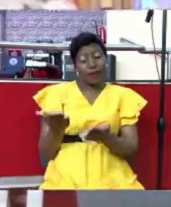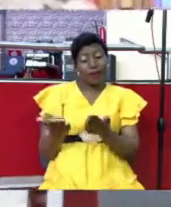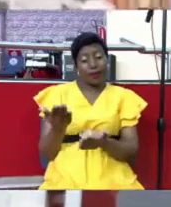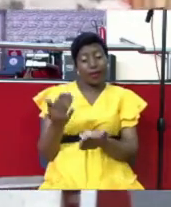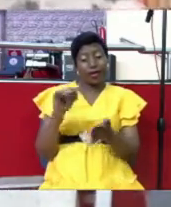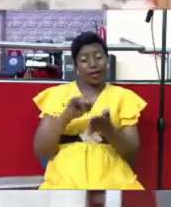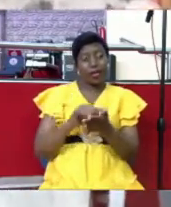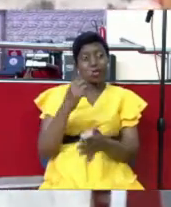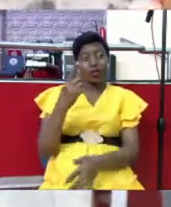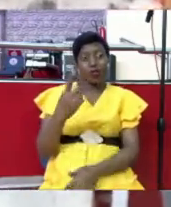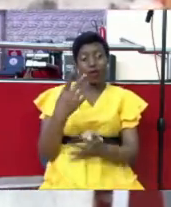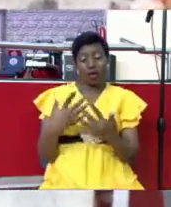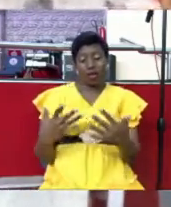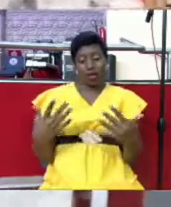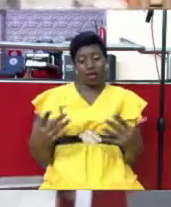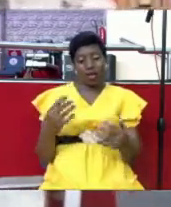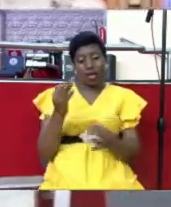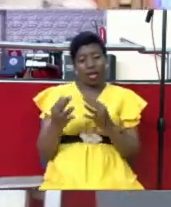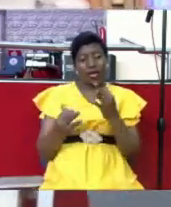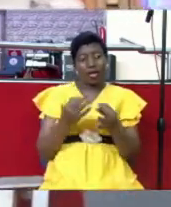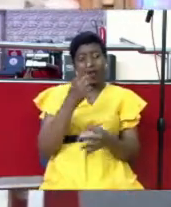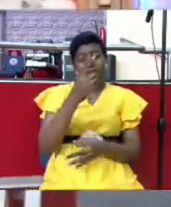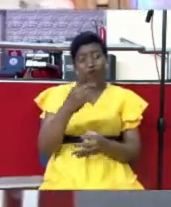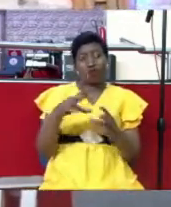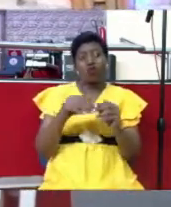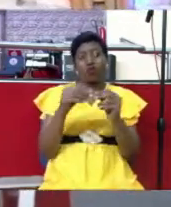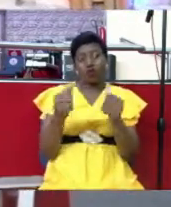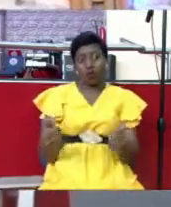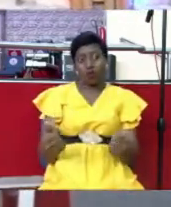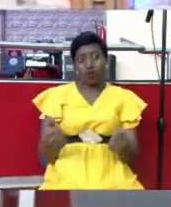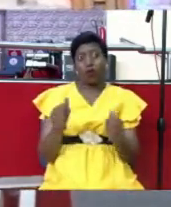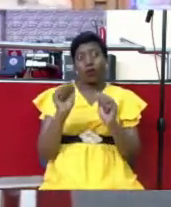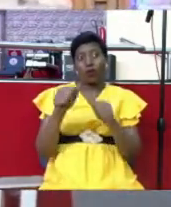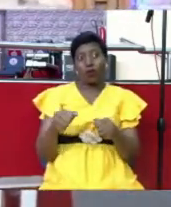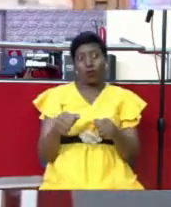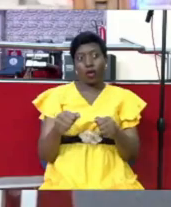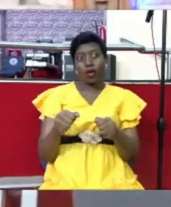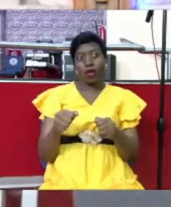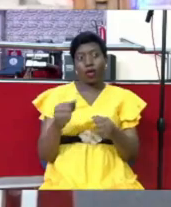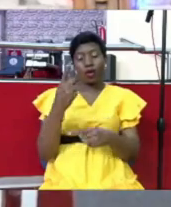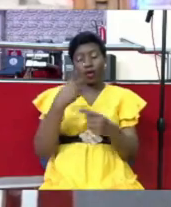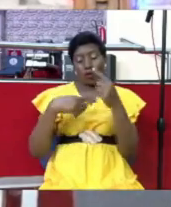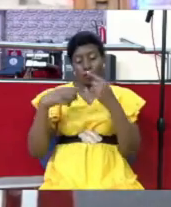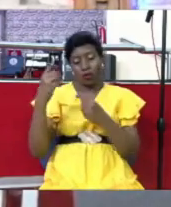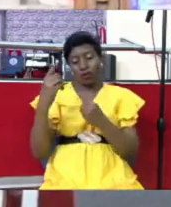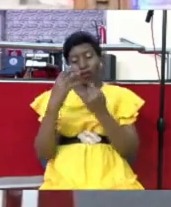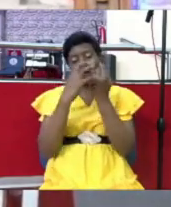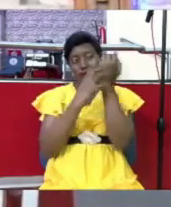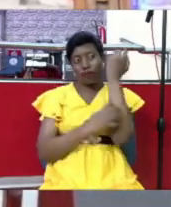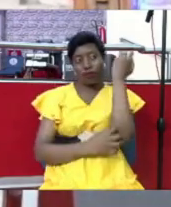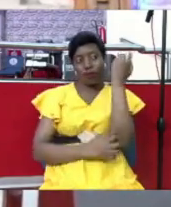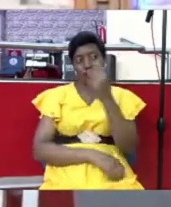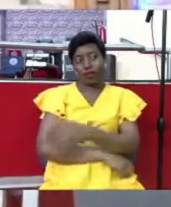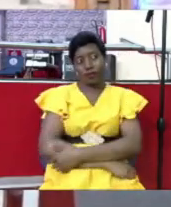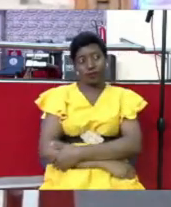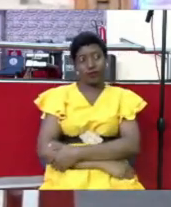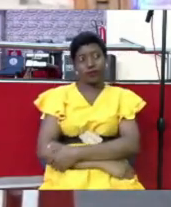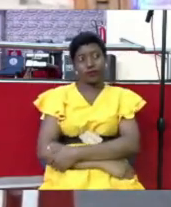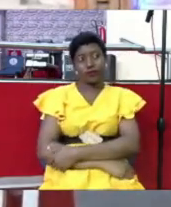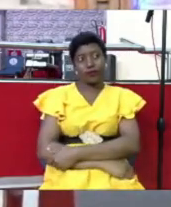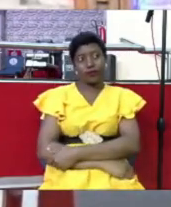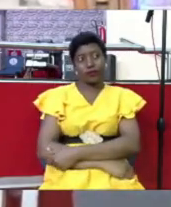dealt with, poverty will escape through the window. Je, pengine ungeweza kukabiliana na hilo kungekuwa hakuna umaskini